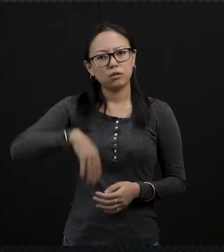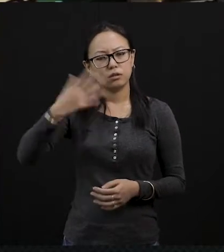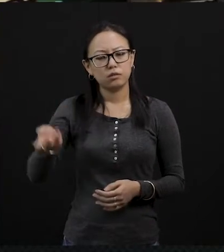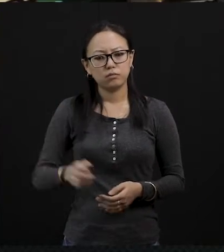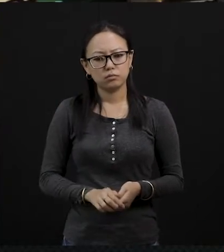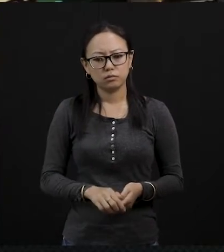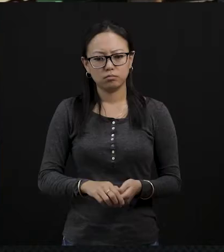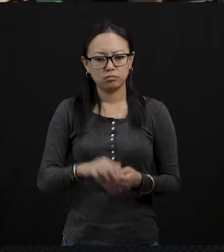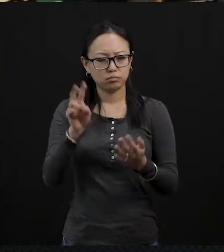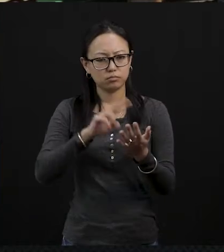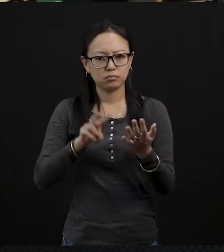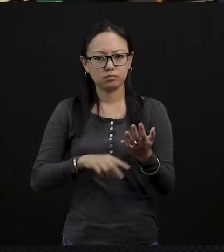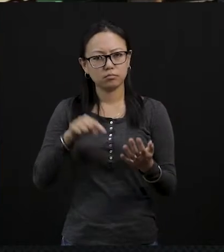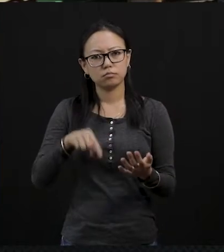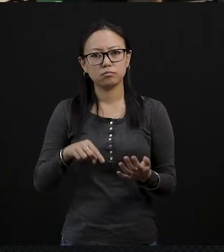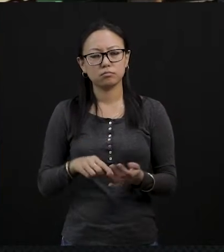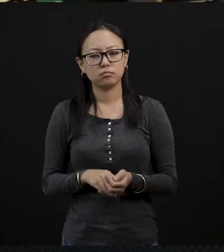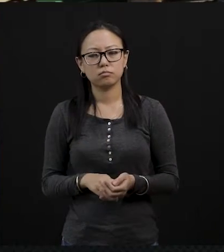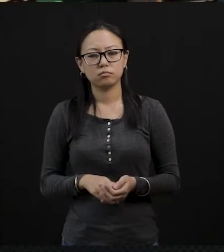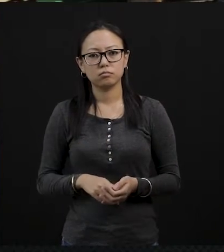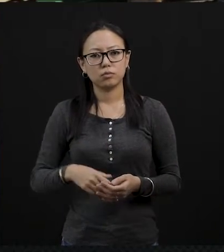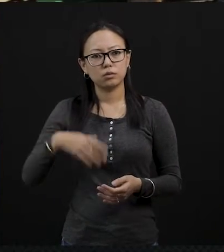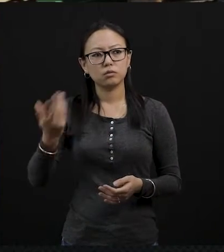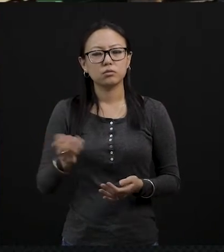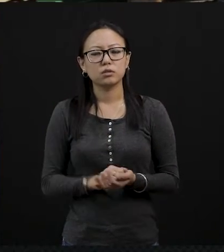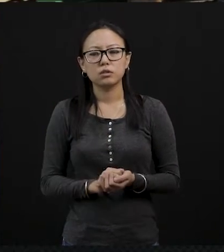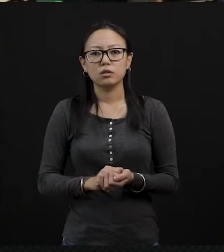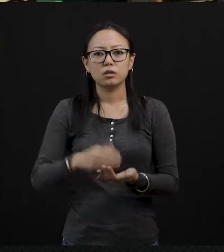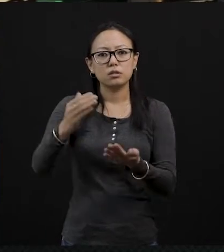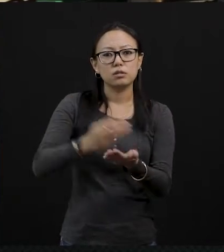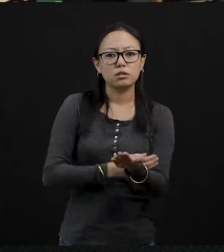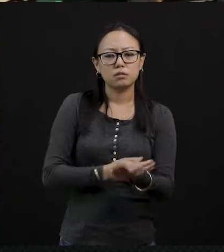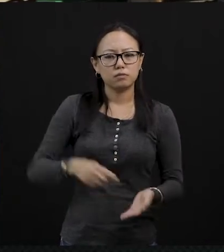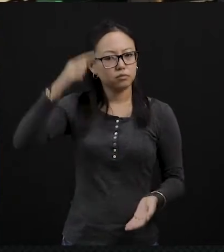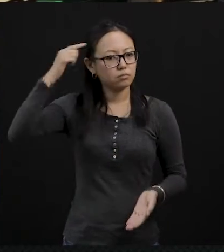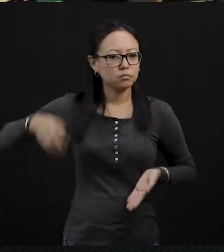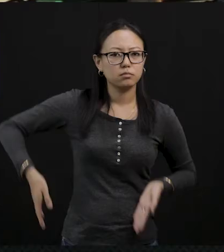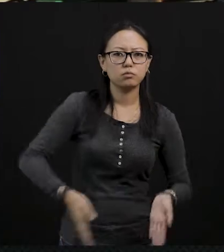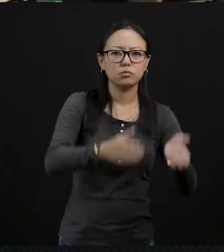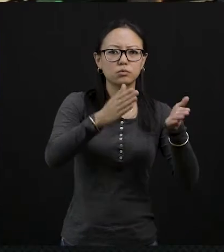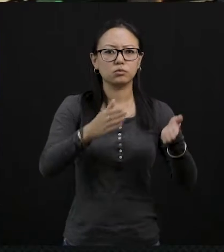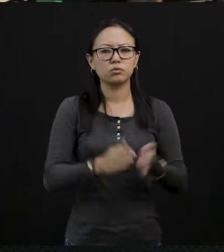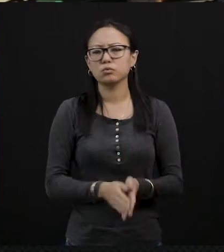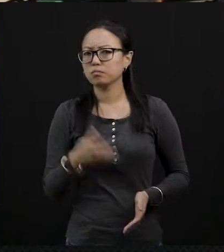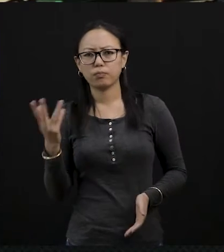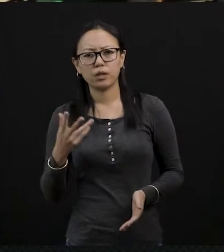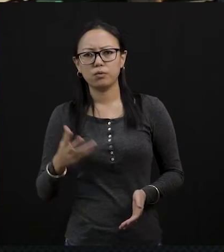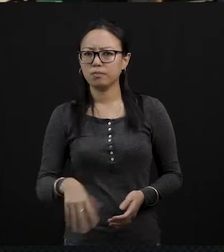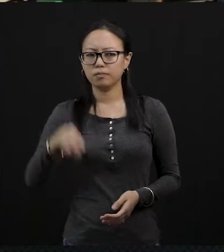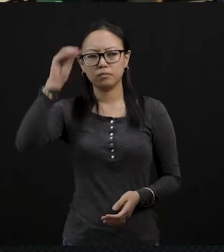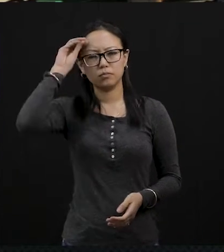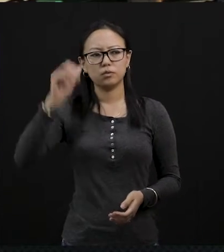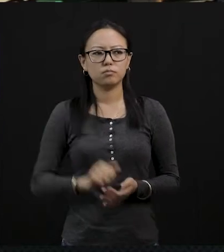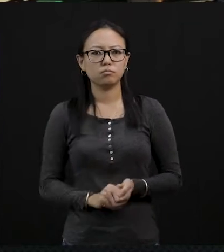about safety on the road, okay? Safety on the road. So here we can see roads here, we can